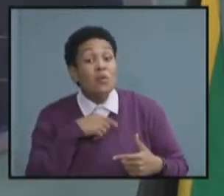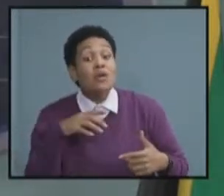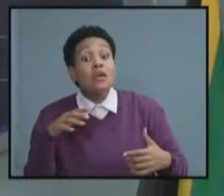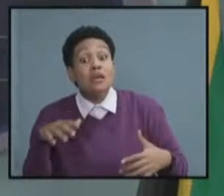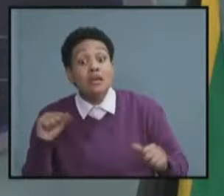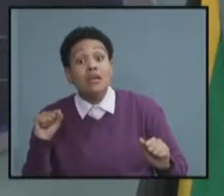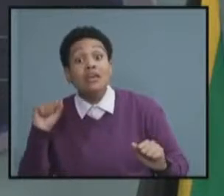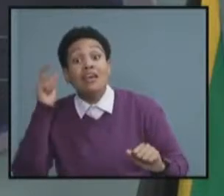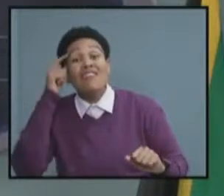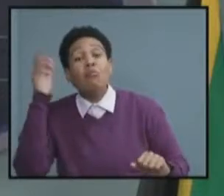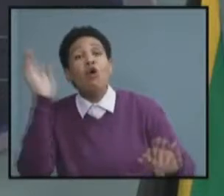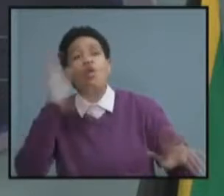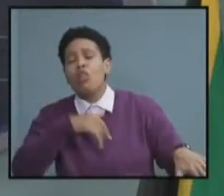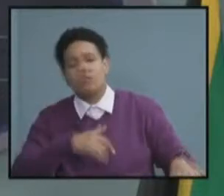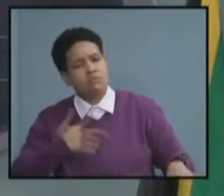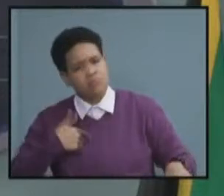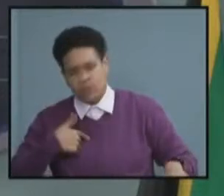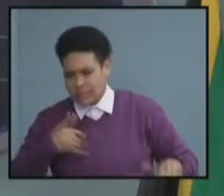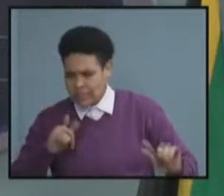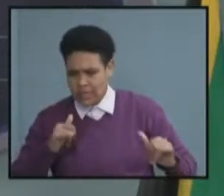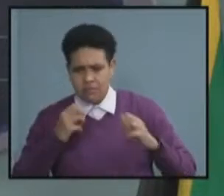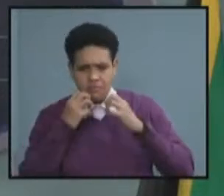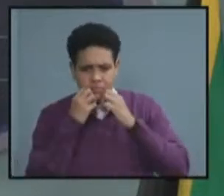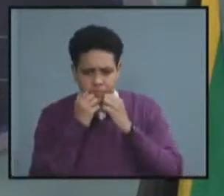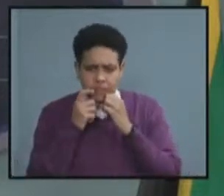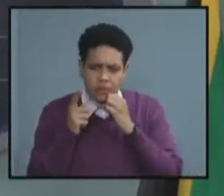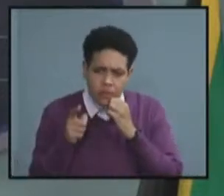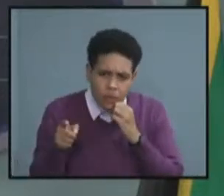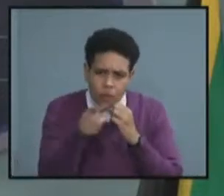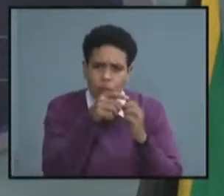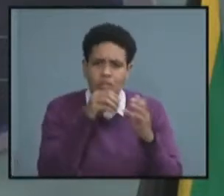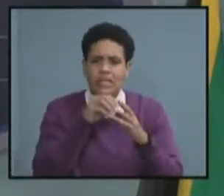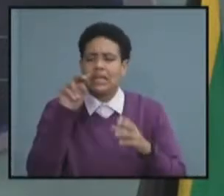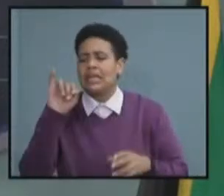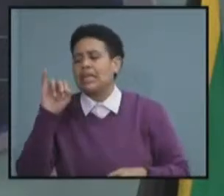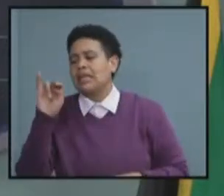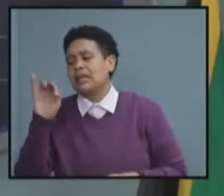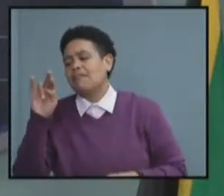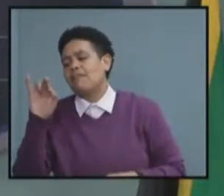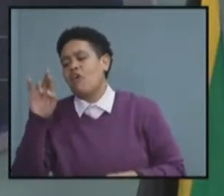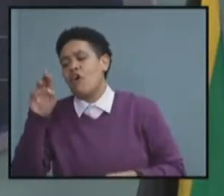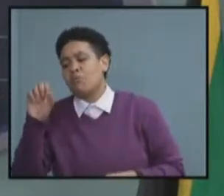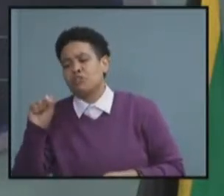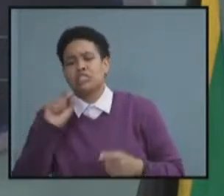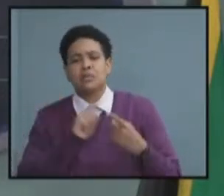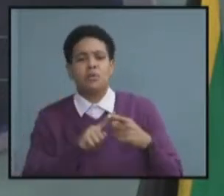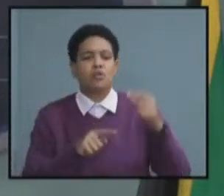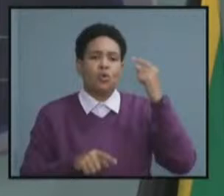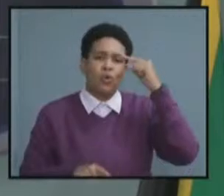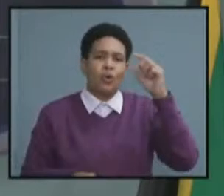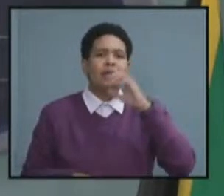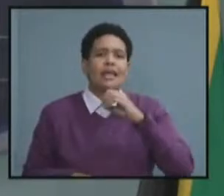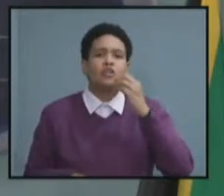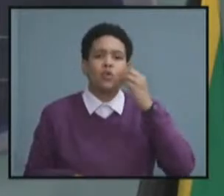ball on protecting those within our infirmaries and golden age homes.